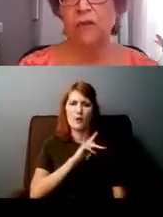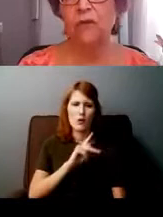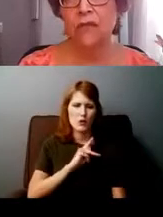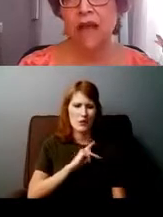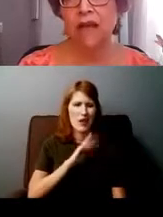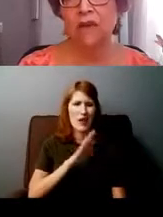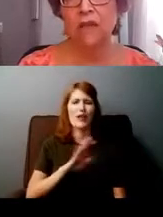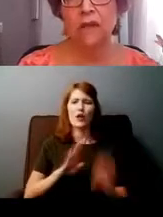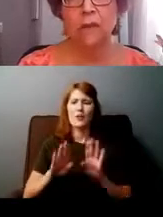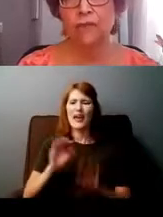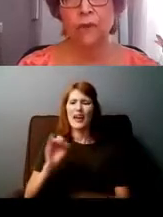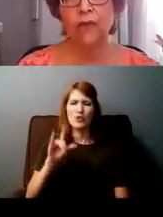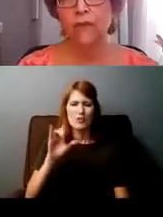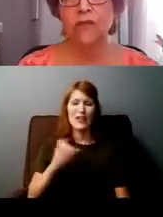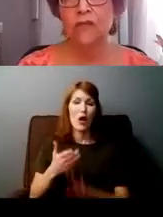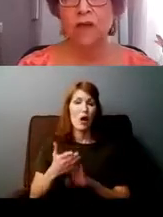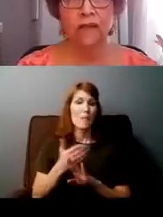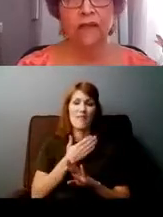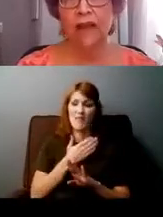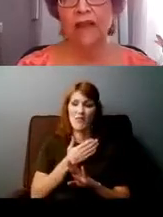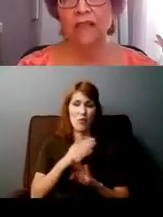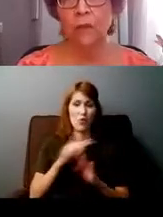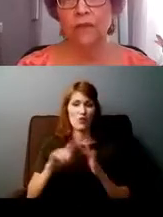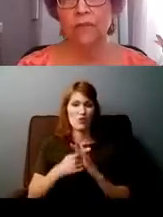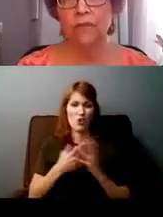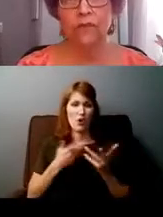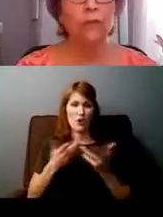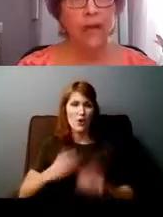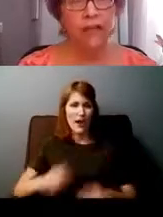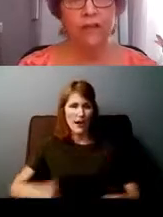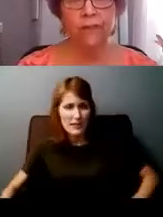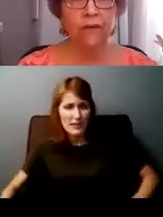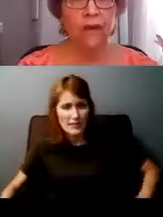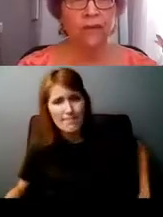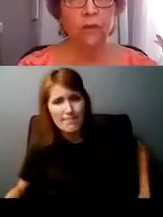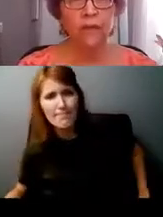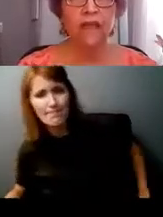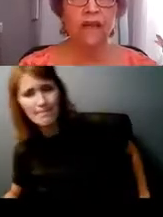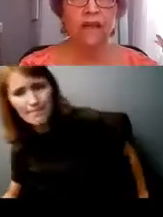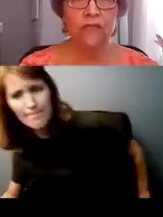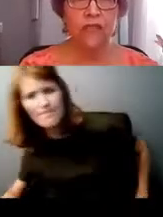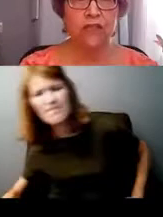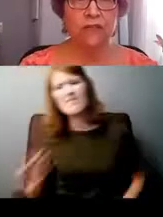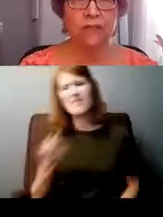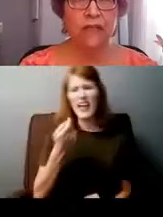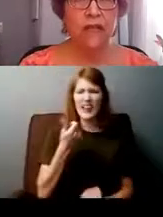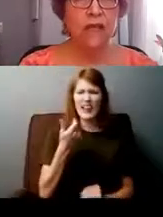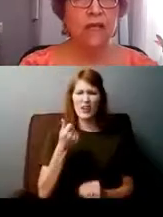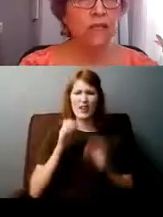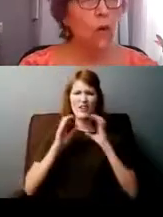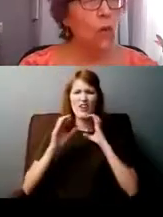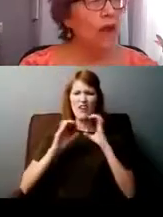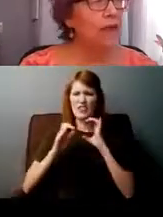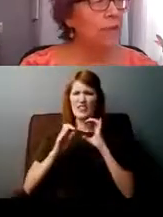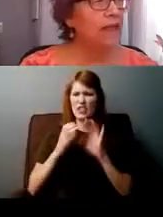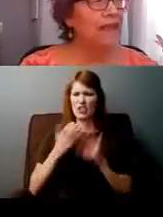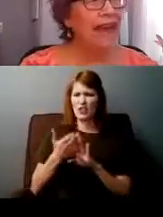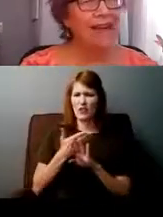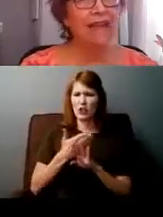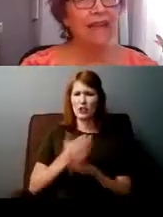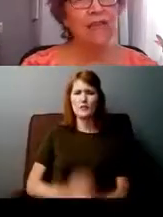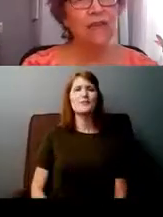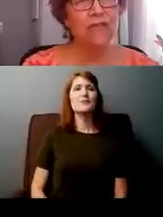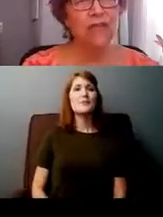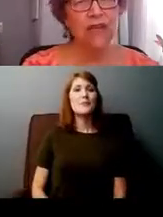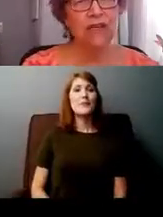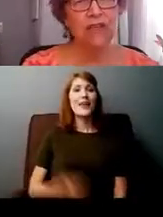behavioral style before you even start interacting with them too much. A little bit of conversation. Anybody got